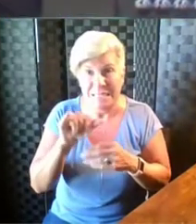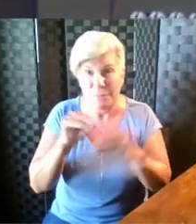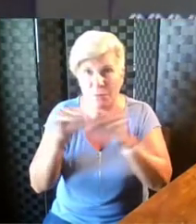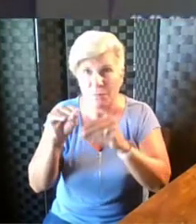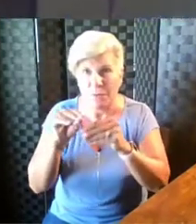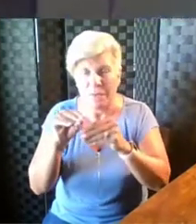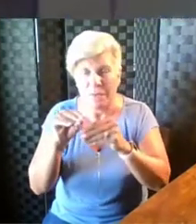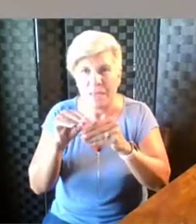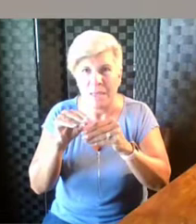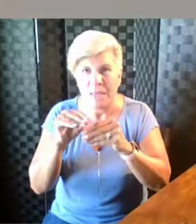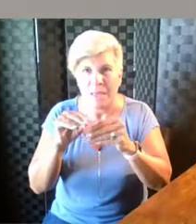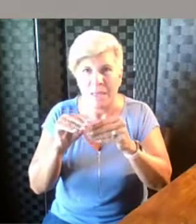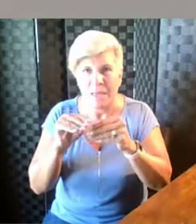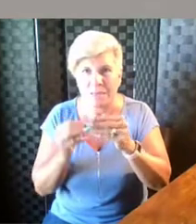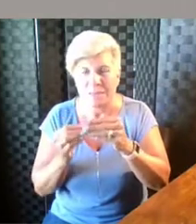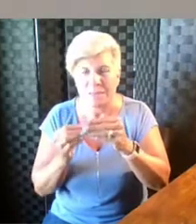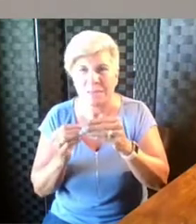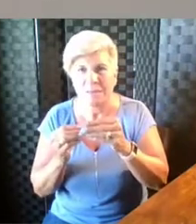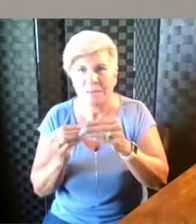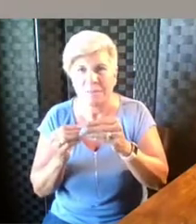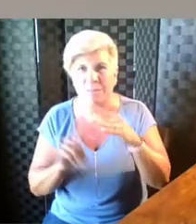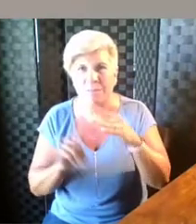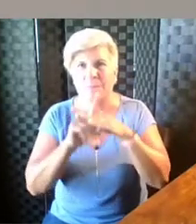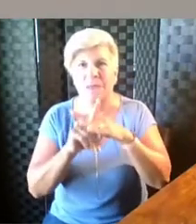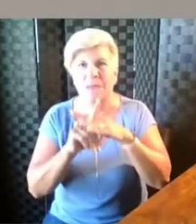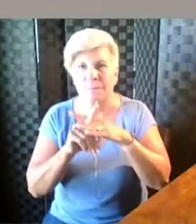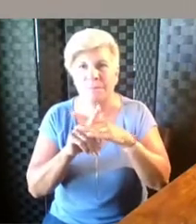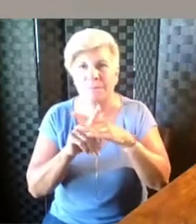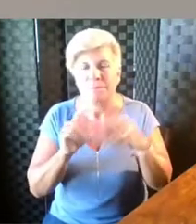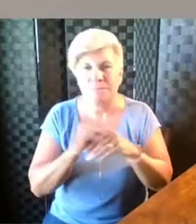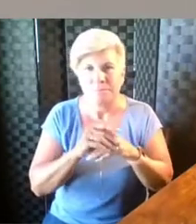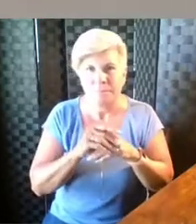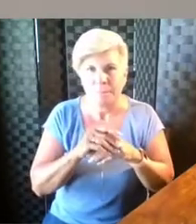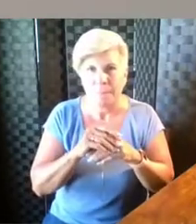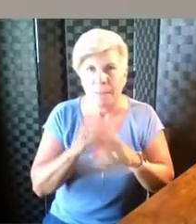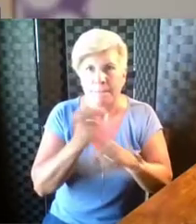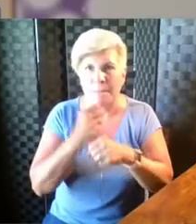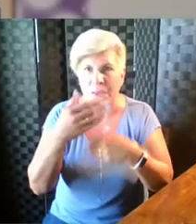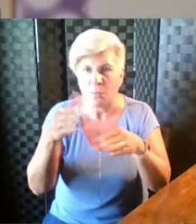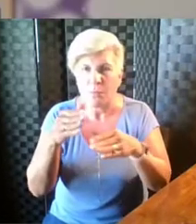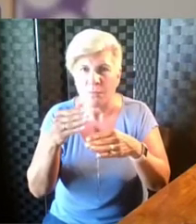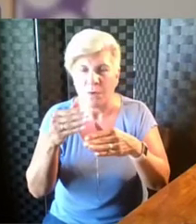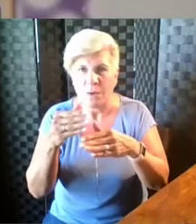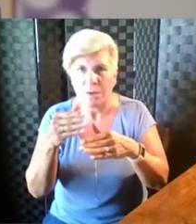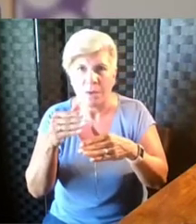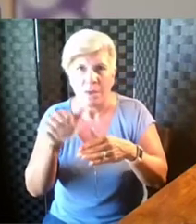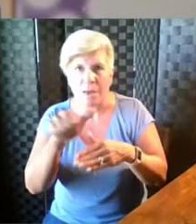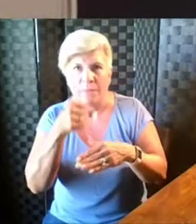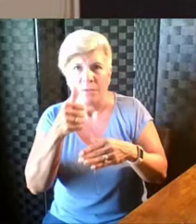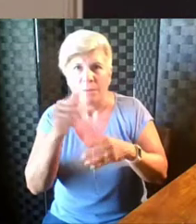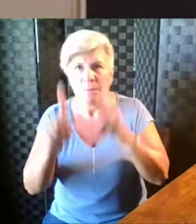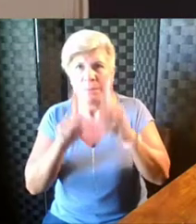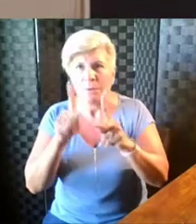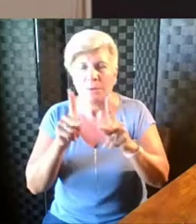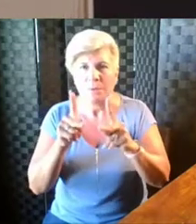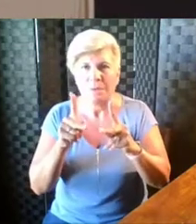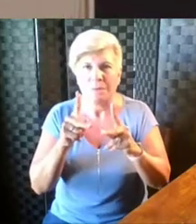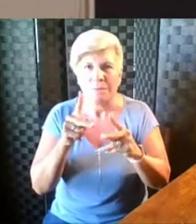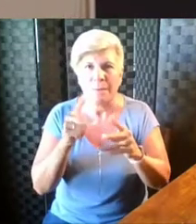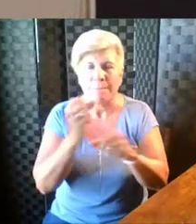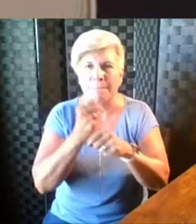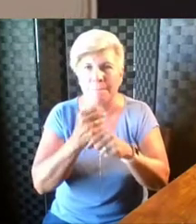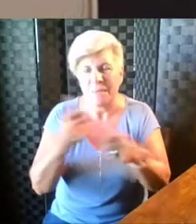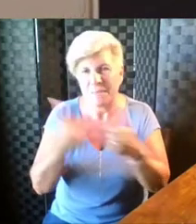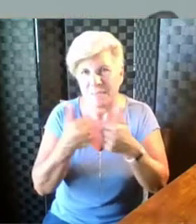gaming, offering an alternative to big budgets and brand names, and making room for lesser-known programmers to break in.